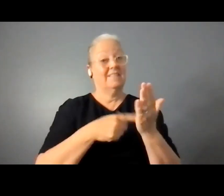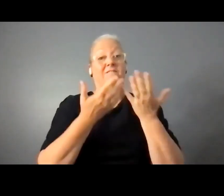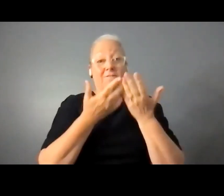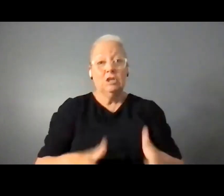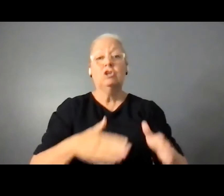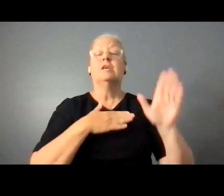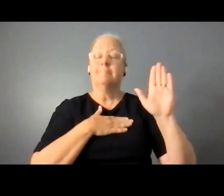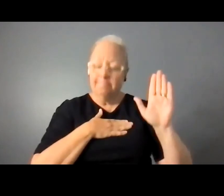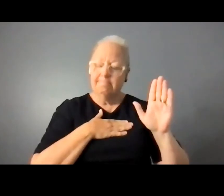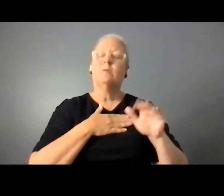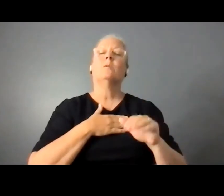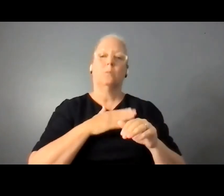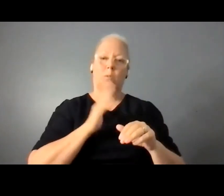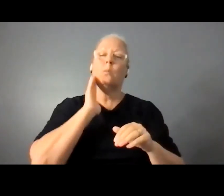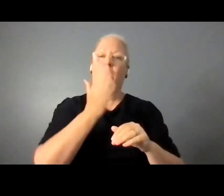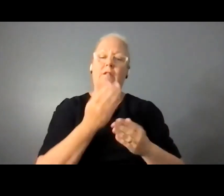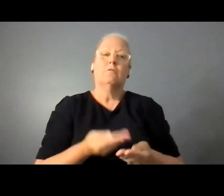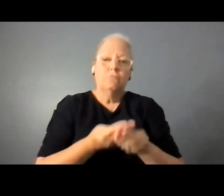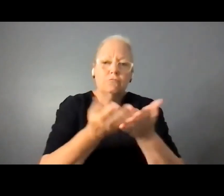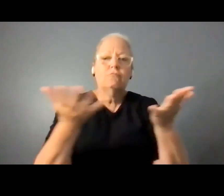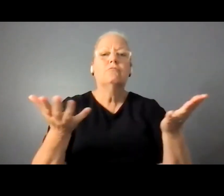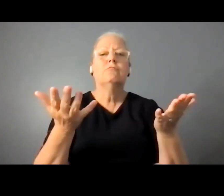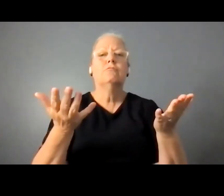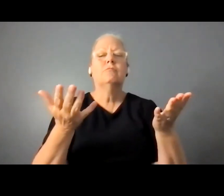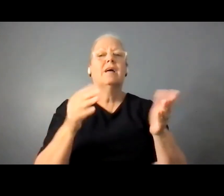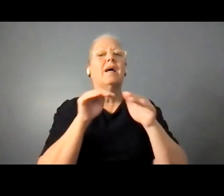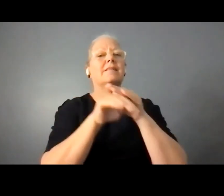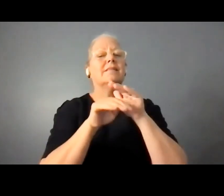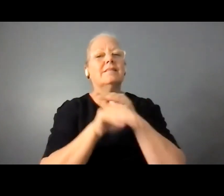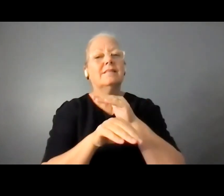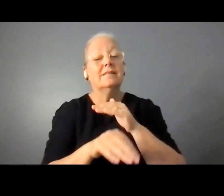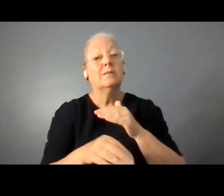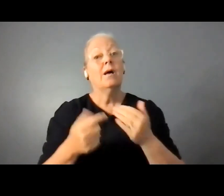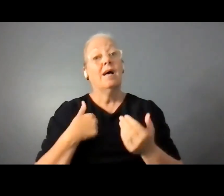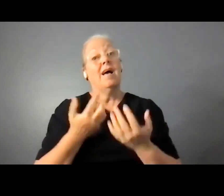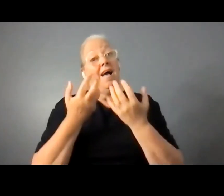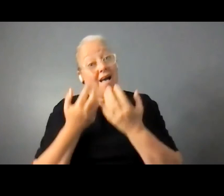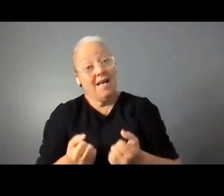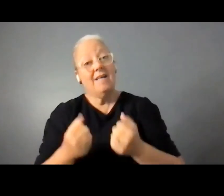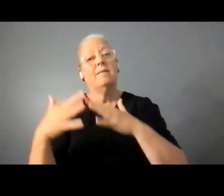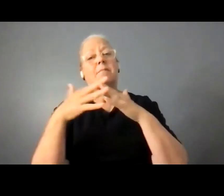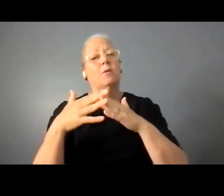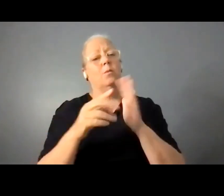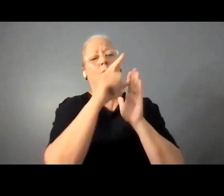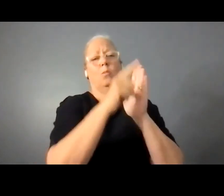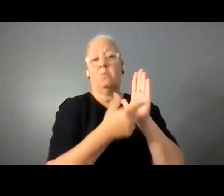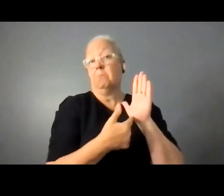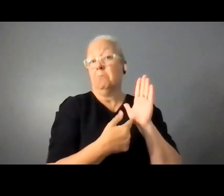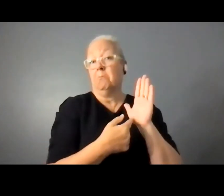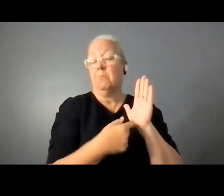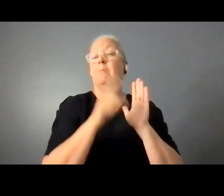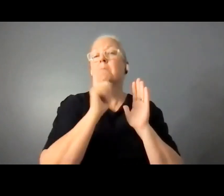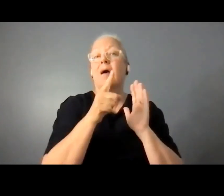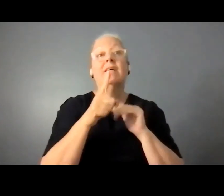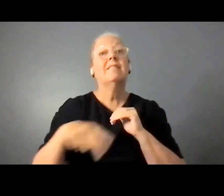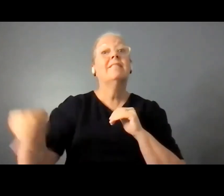in some way or another through these laws. So yes, the laws exist, but they are not always implemented as it